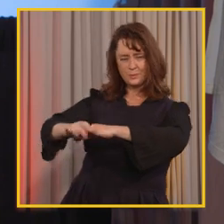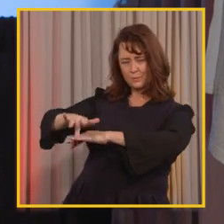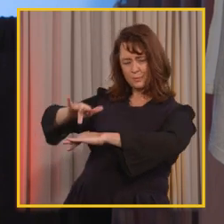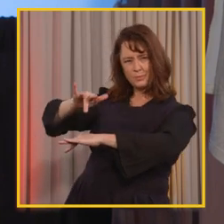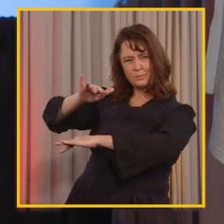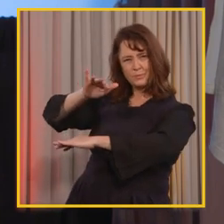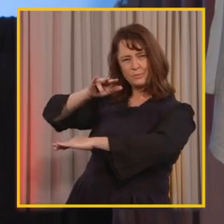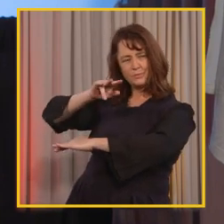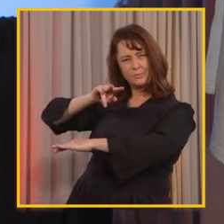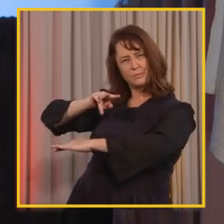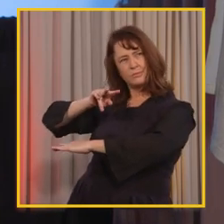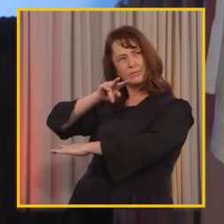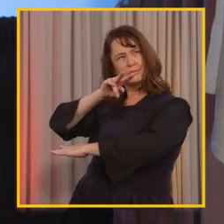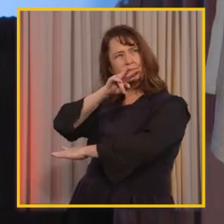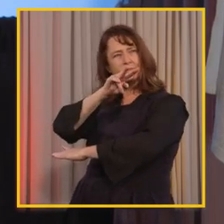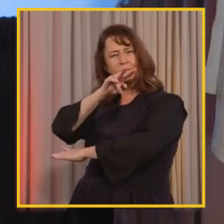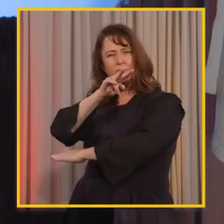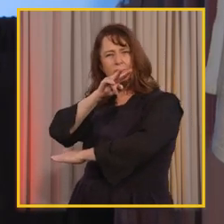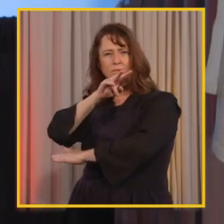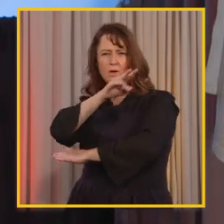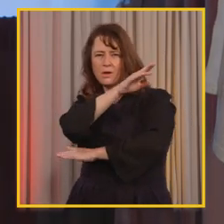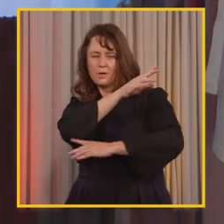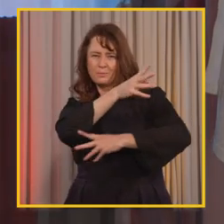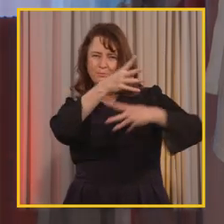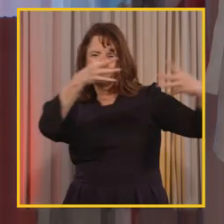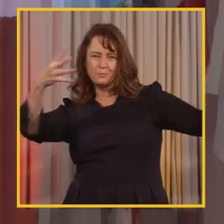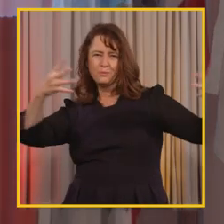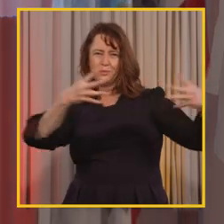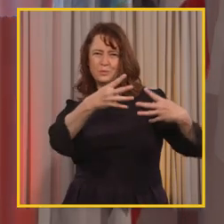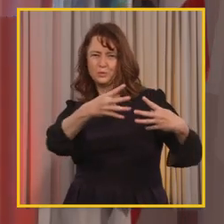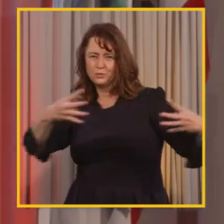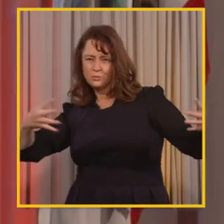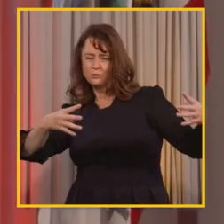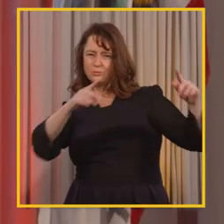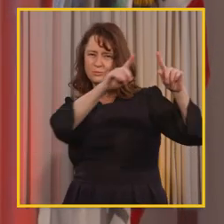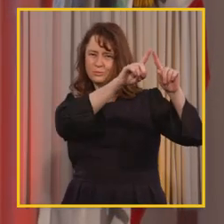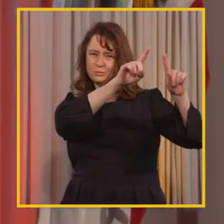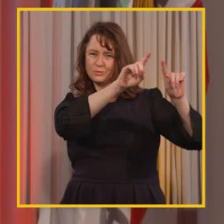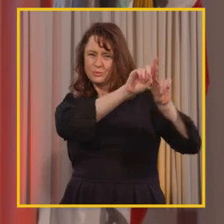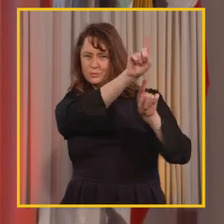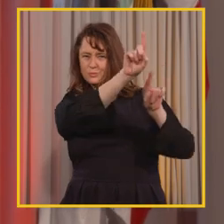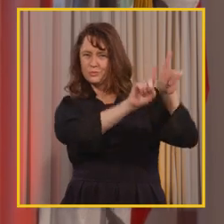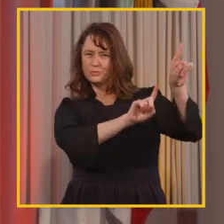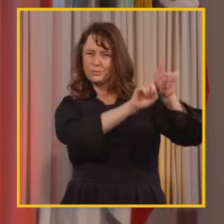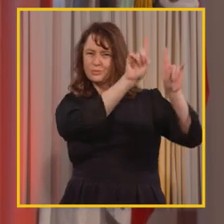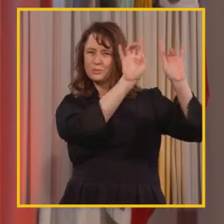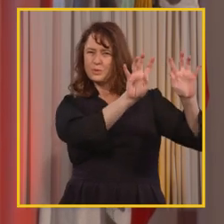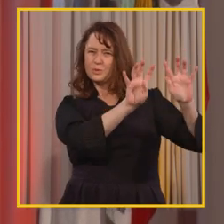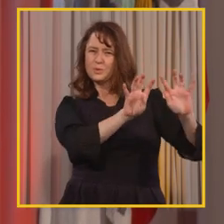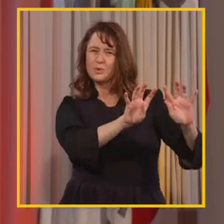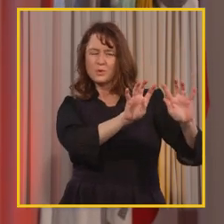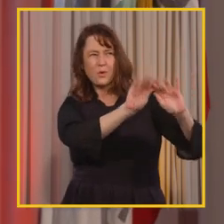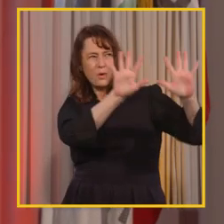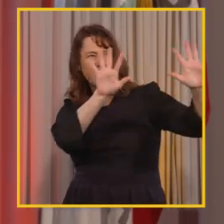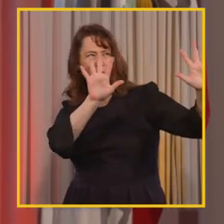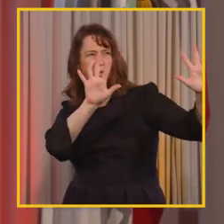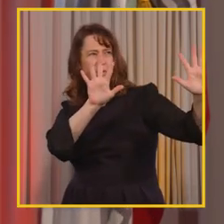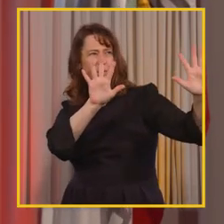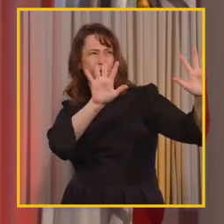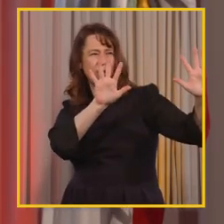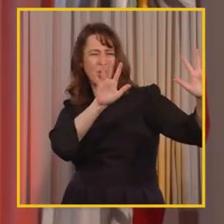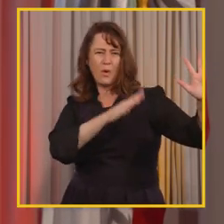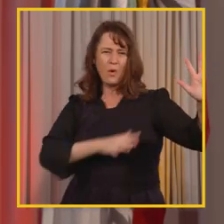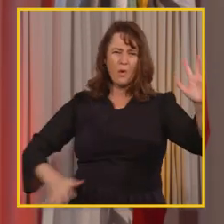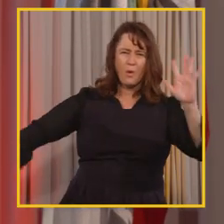gleaming, whose broad stripes and bright stars o'er